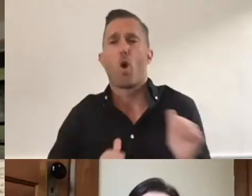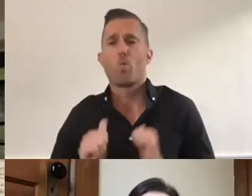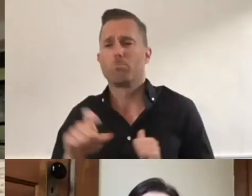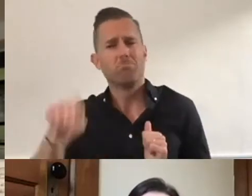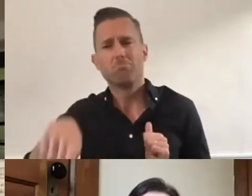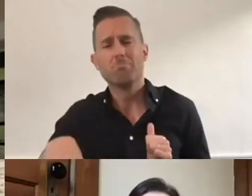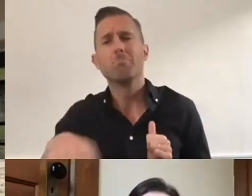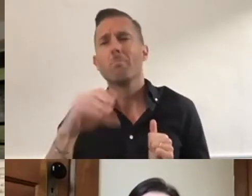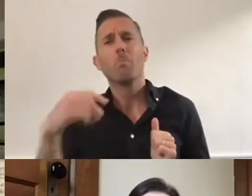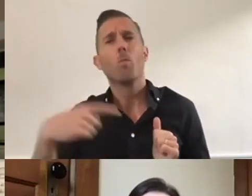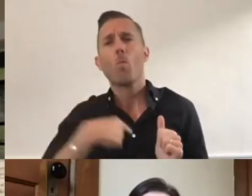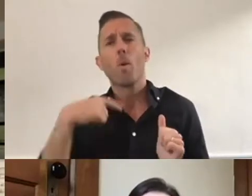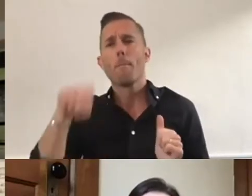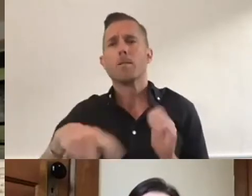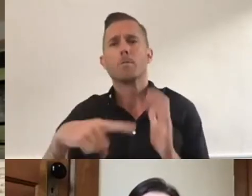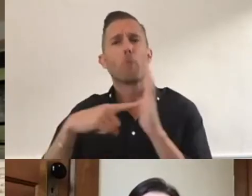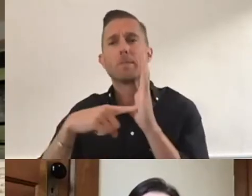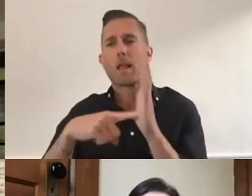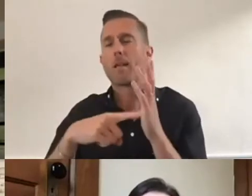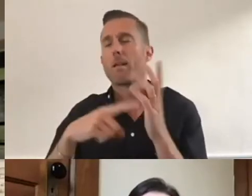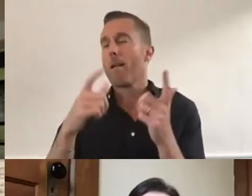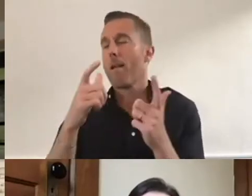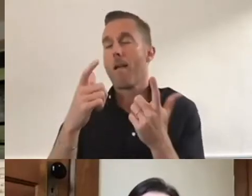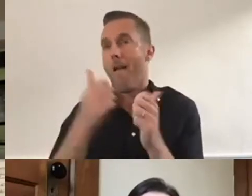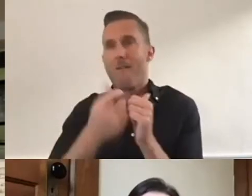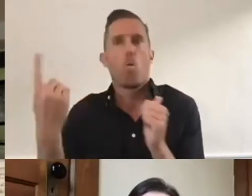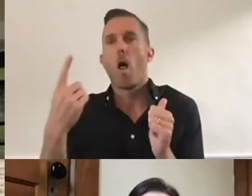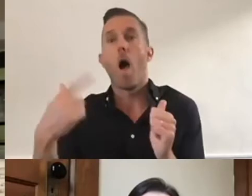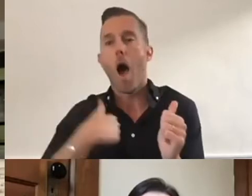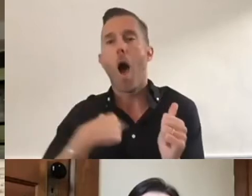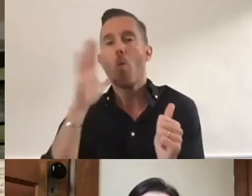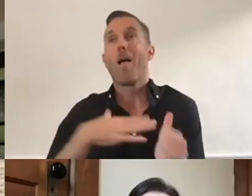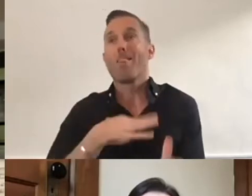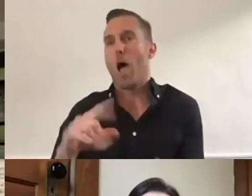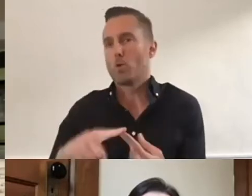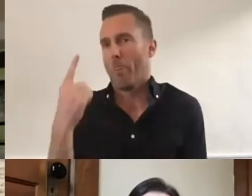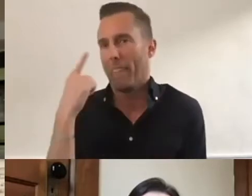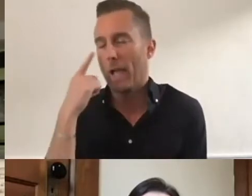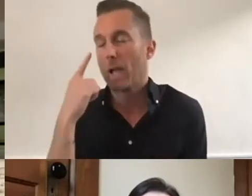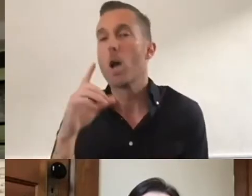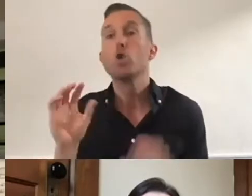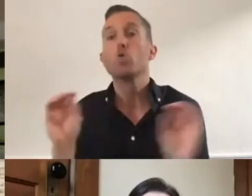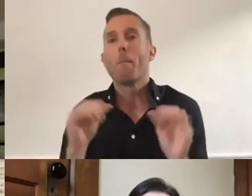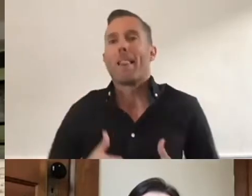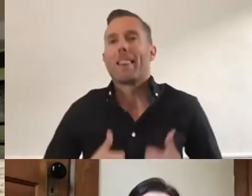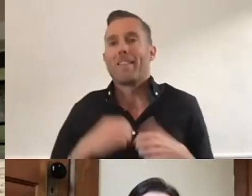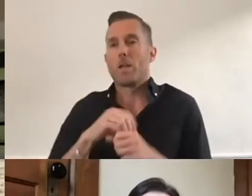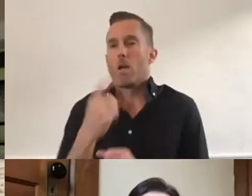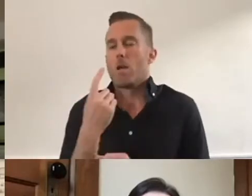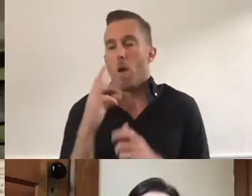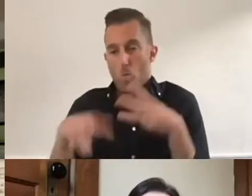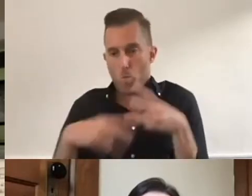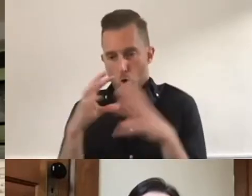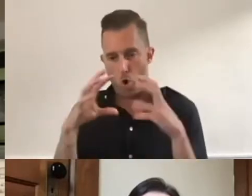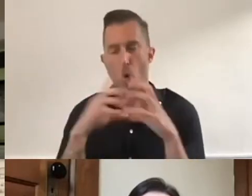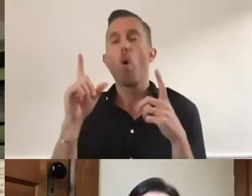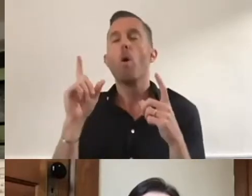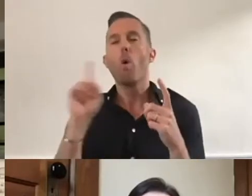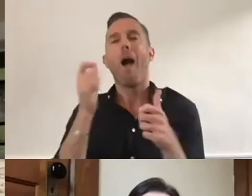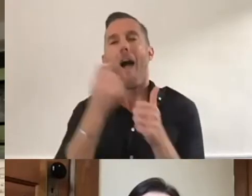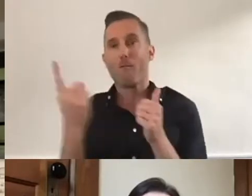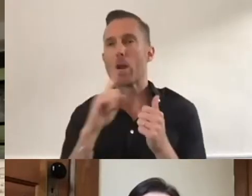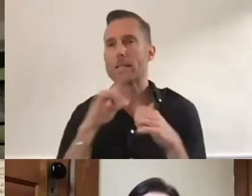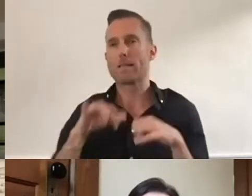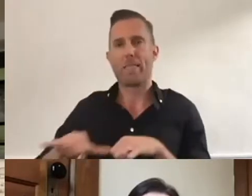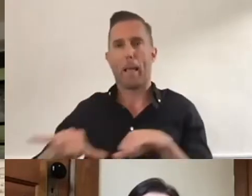should be representing everybody on every, because I would like to think nobody lives in a world where everyone's just like them.